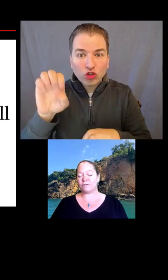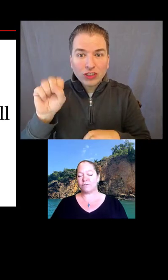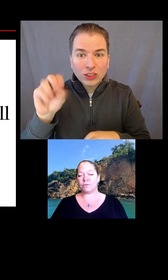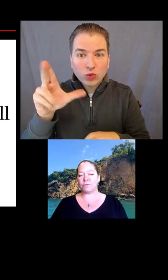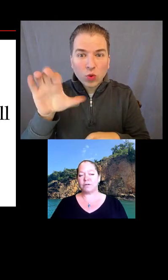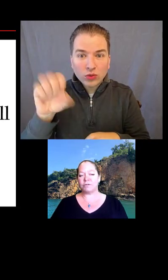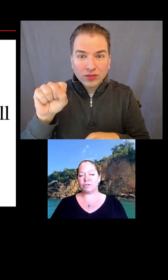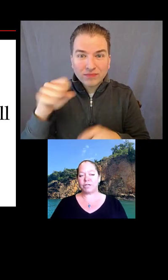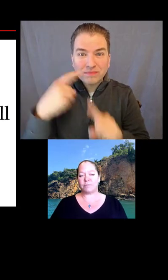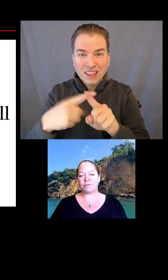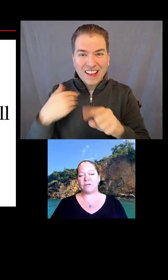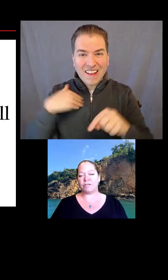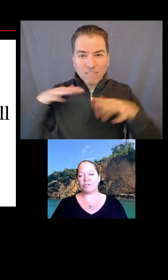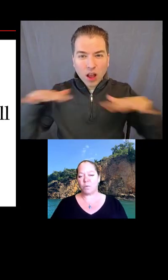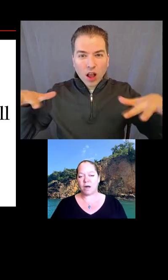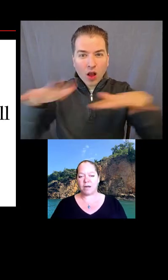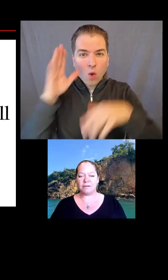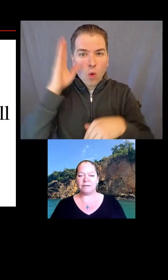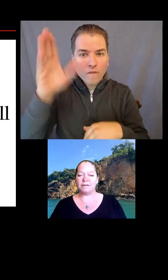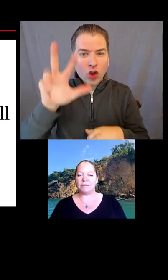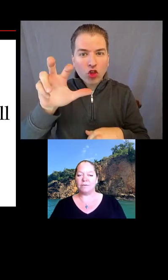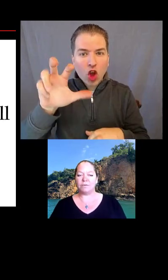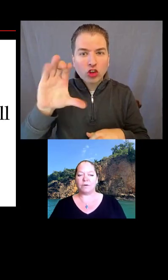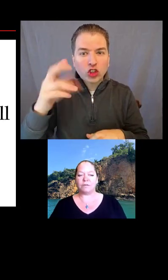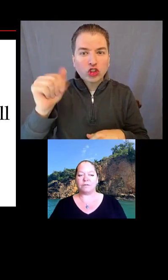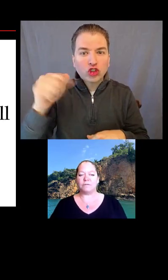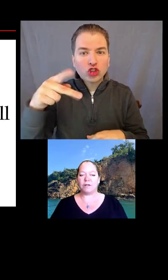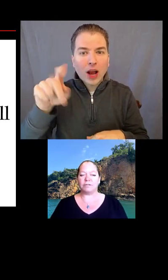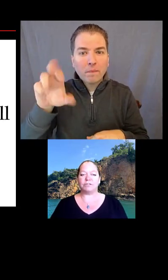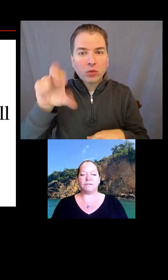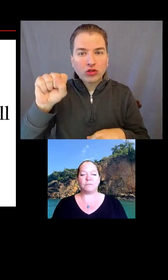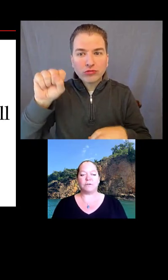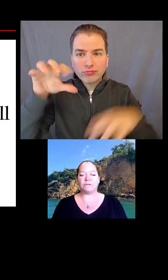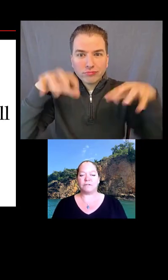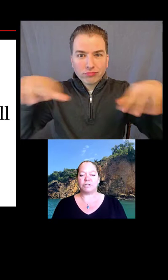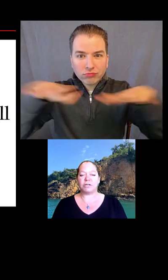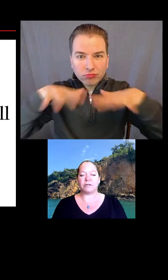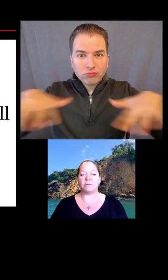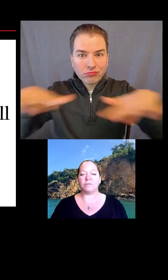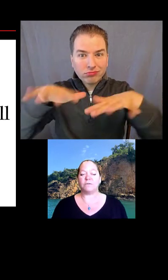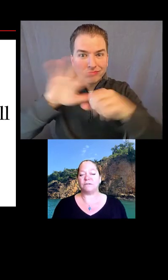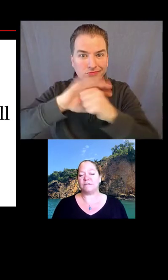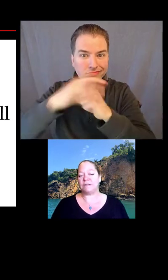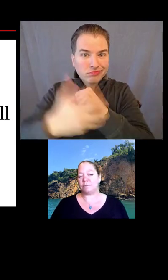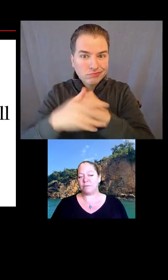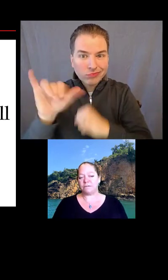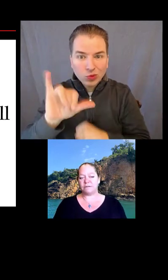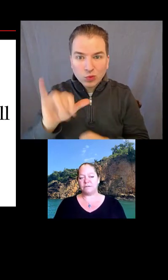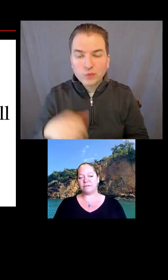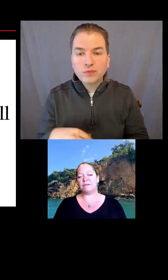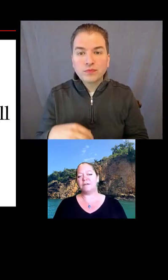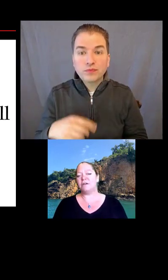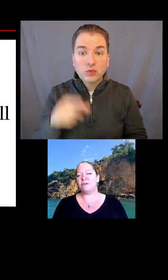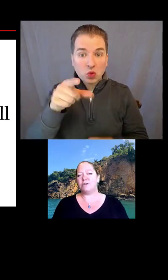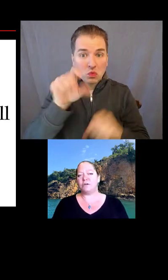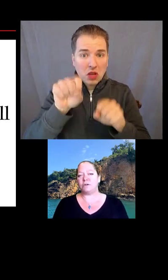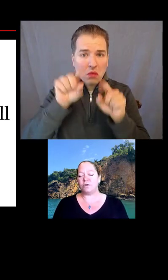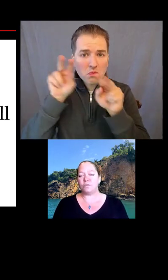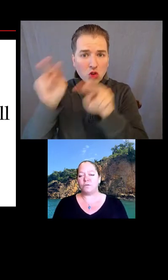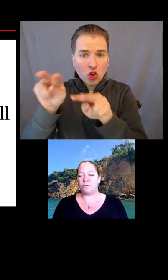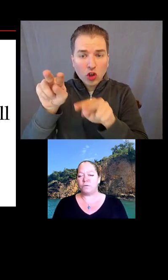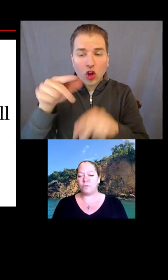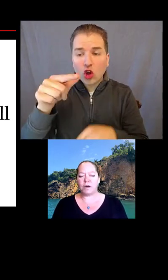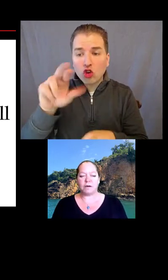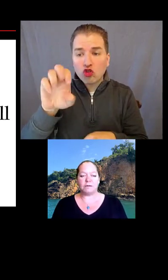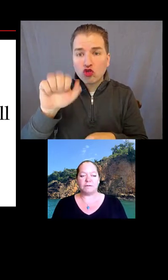also has over 300 chapters nationwide with a wealth of knowledge and experience to share and help you succeed in business. You can